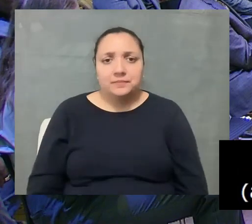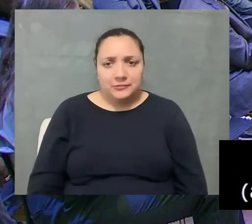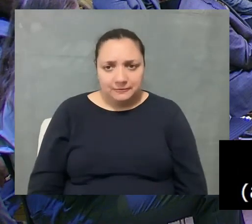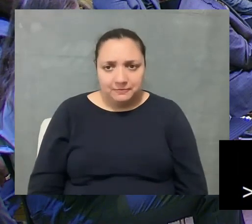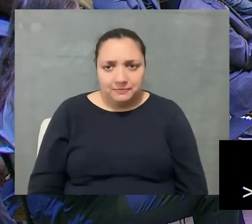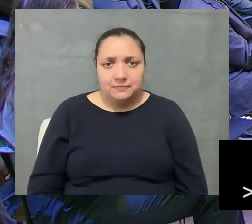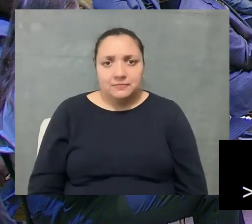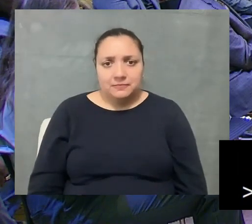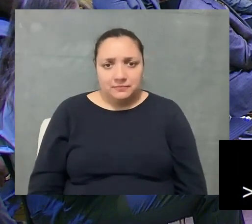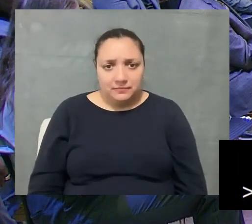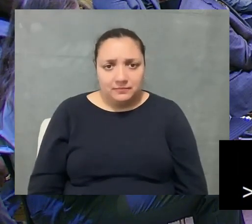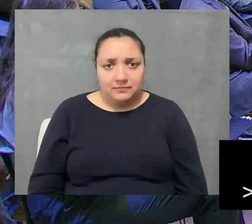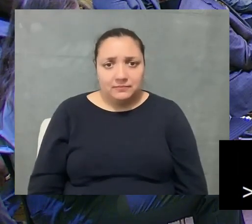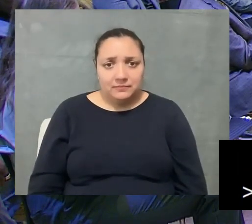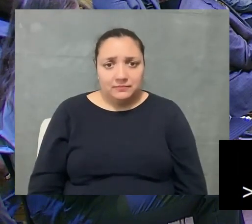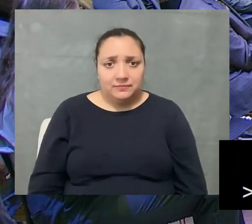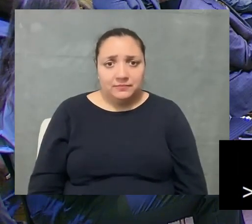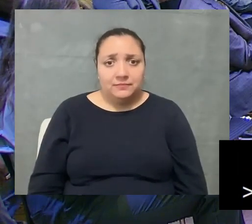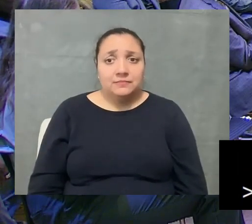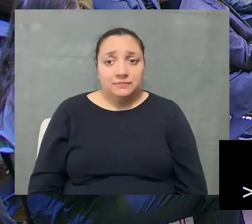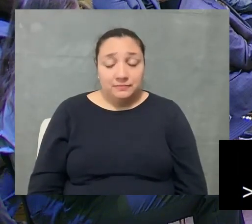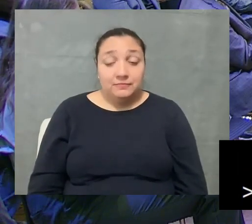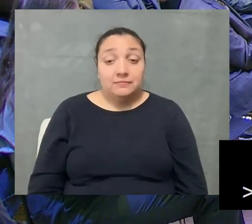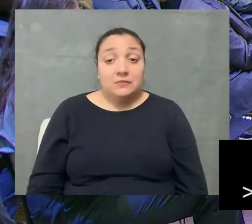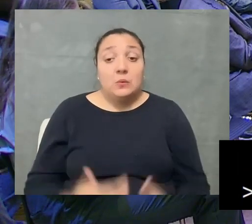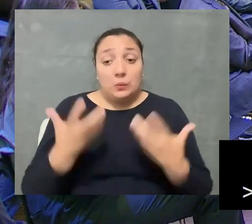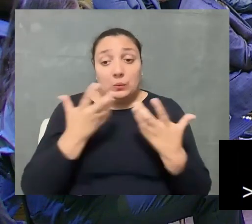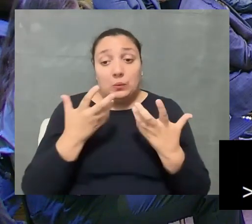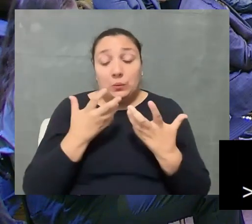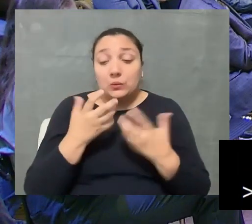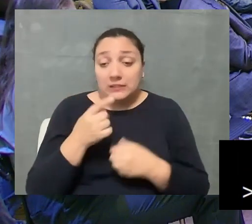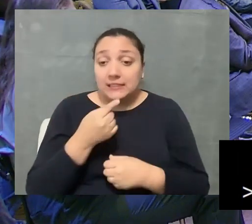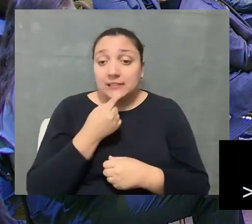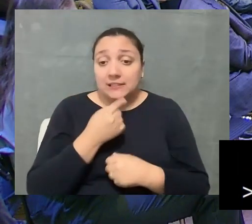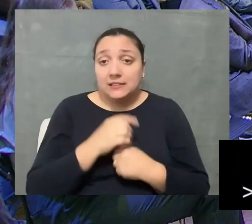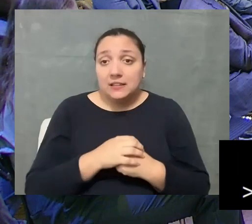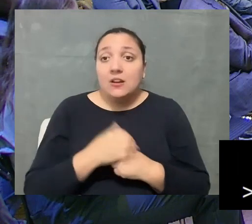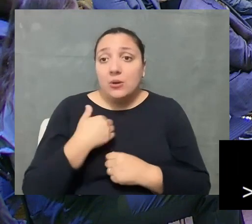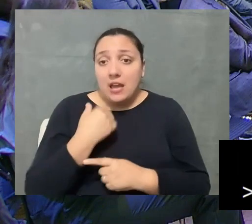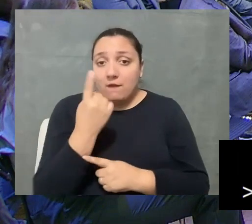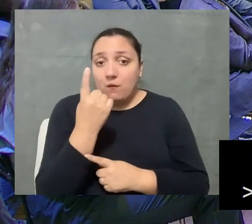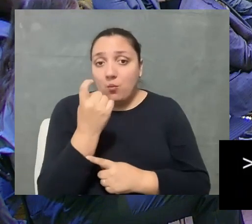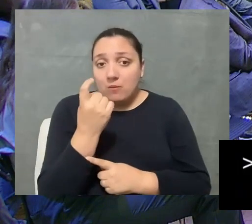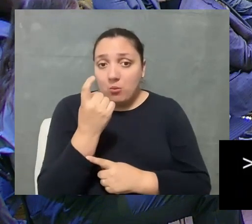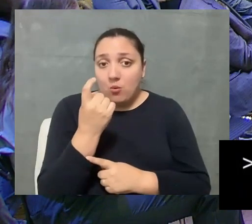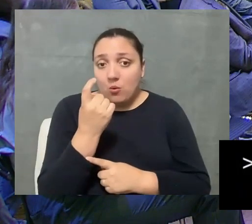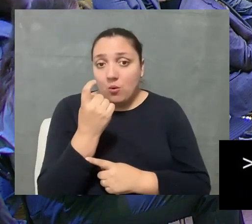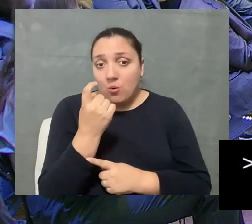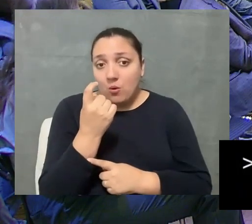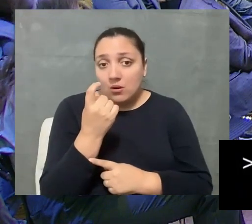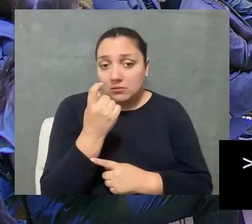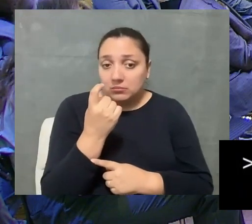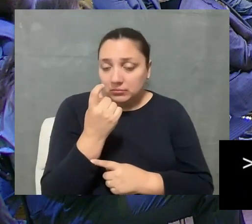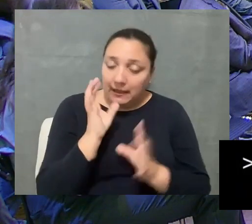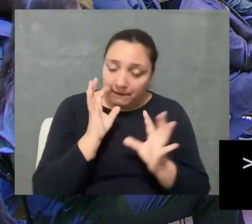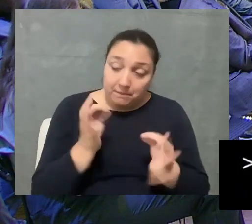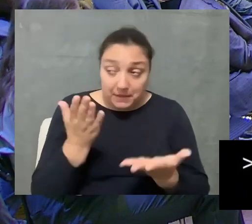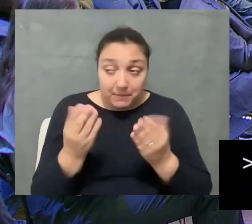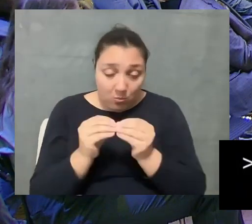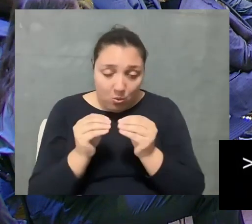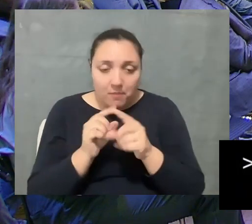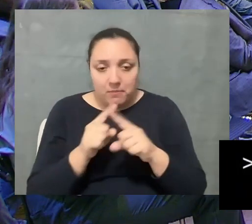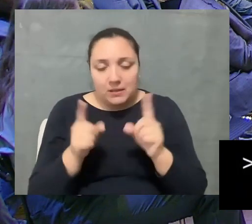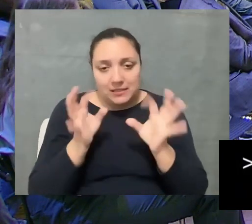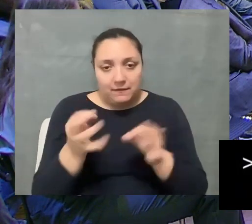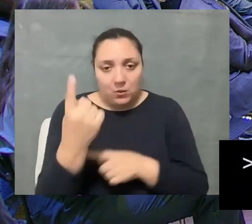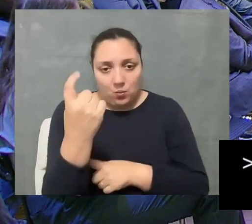was intense. So we have one more speaker, maybe more, but we definitely have another speaker. A good